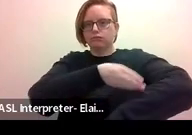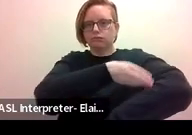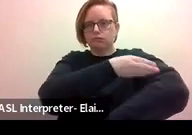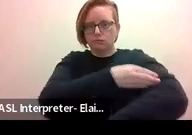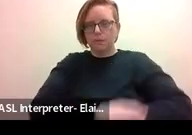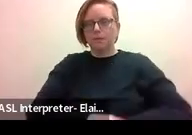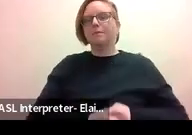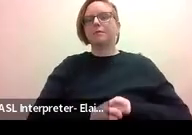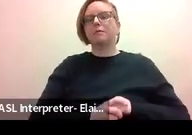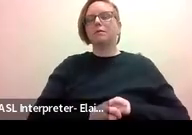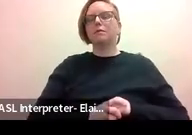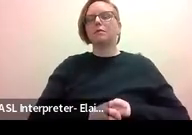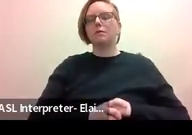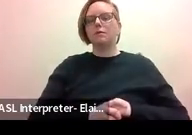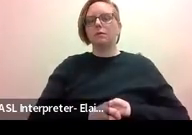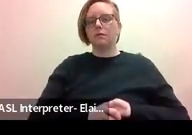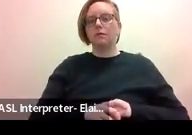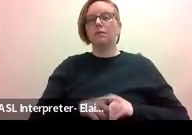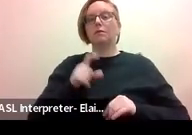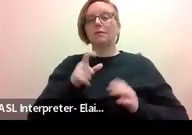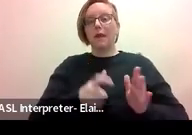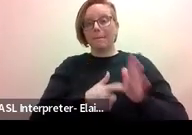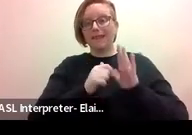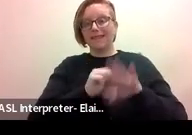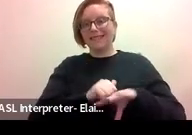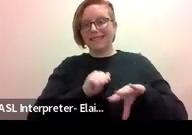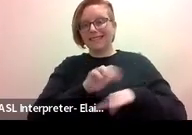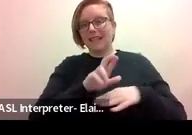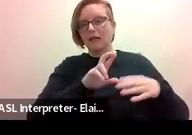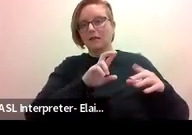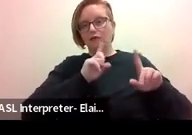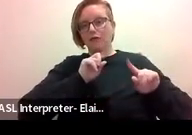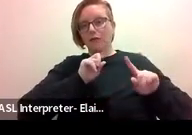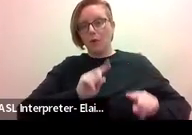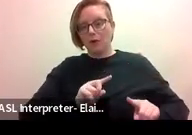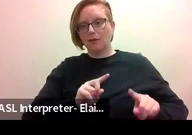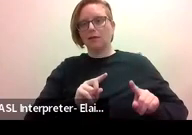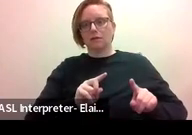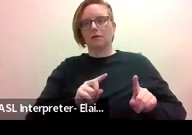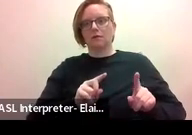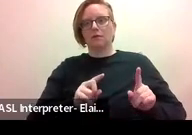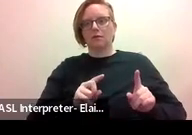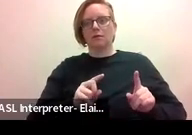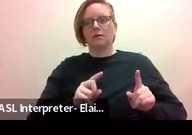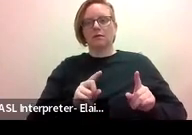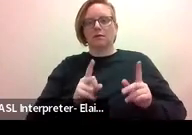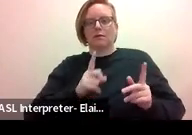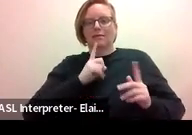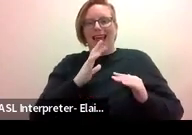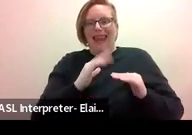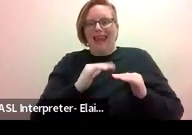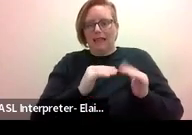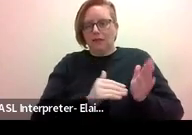need to send out progress reports at least as often as report cards go out for Gen